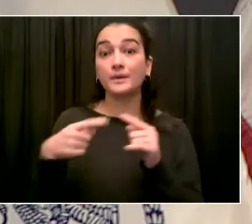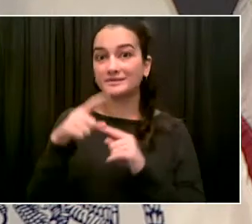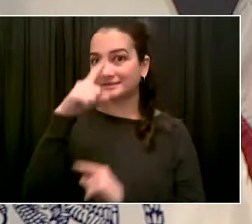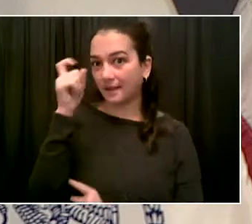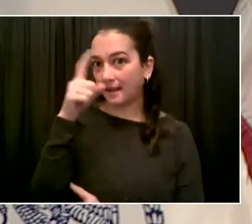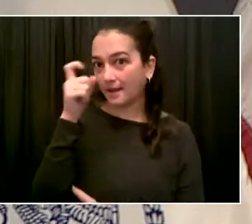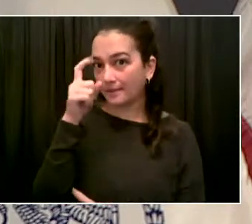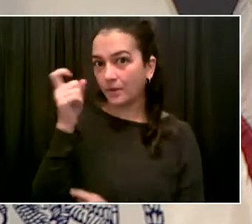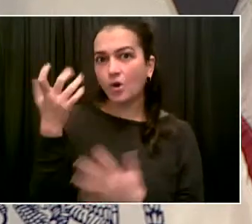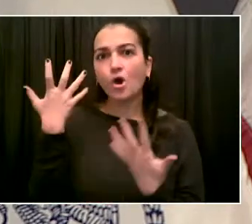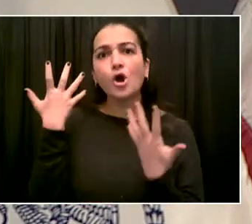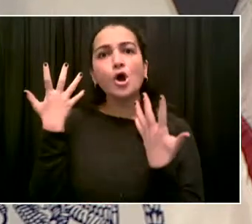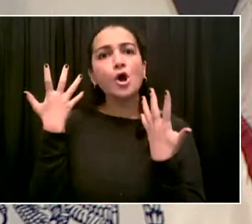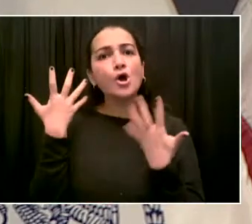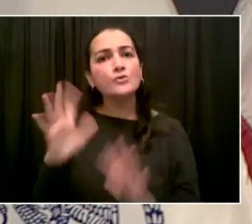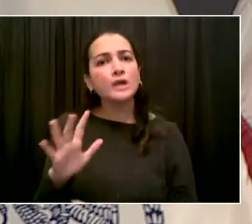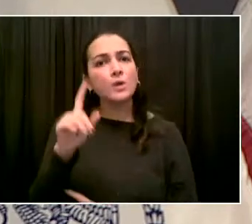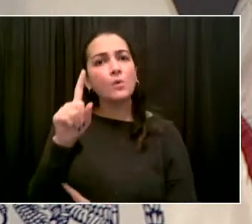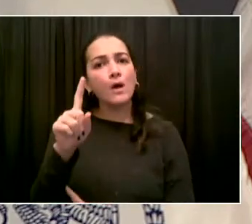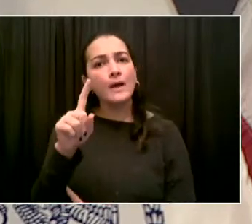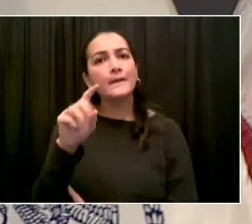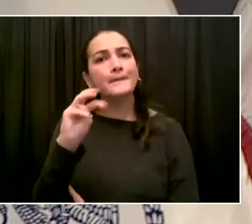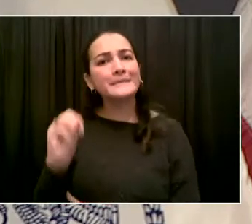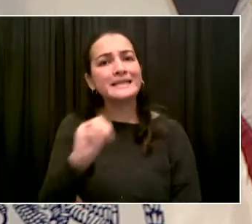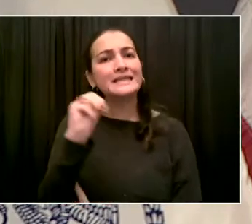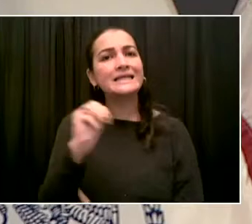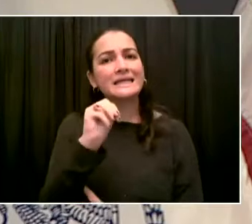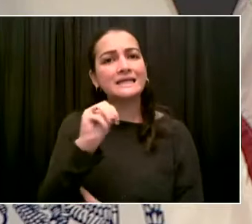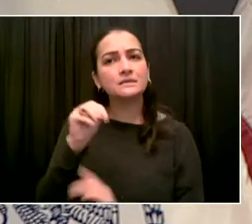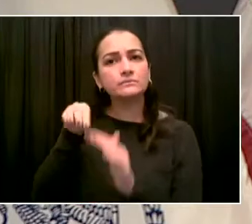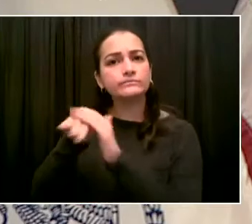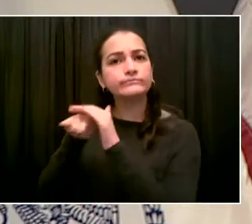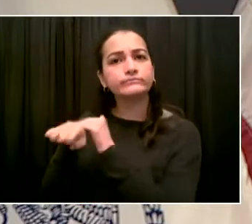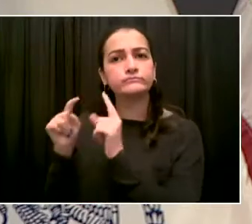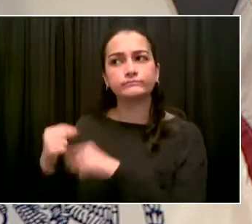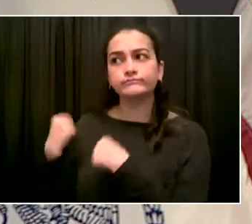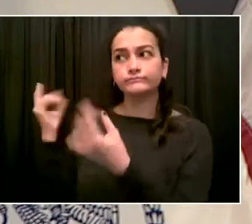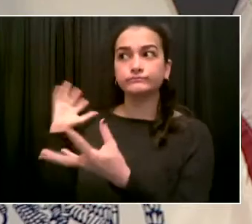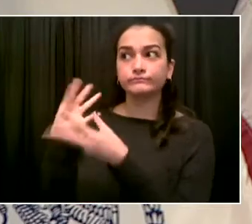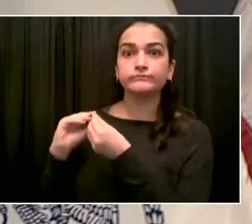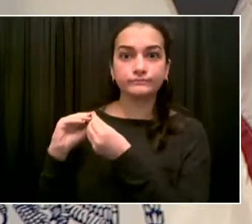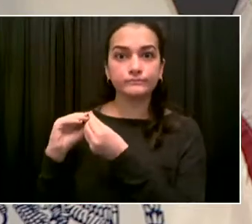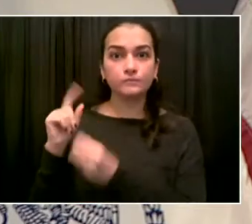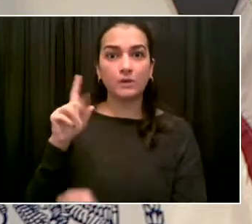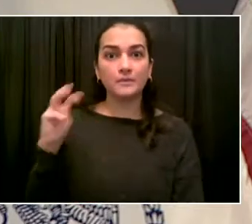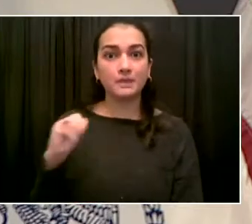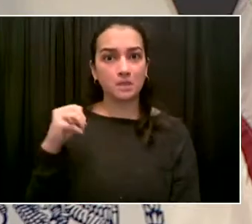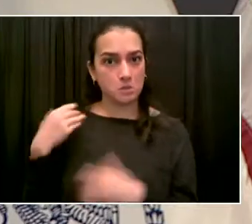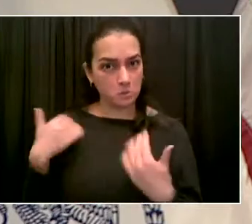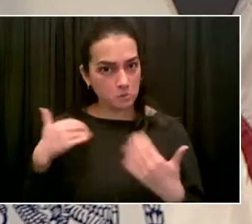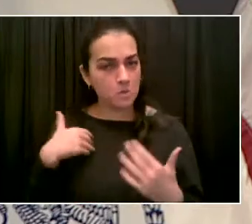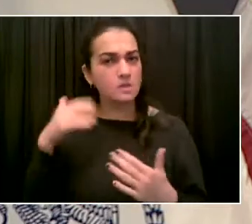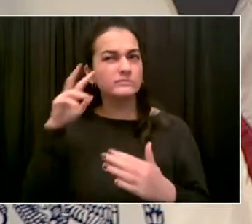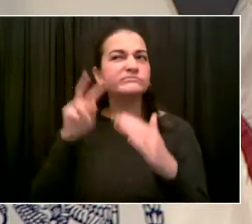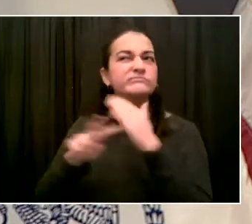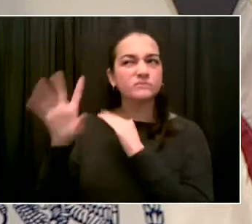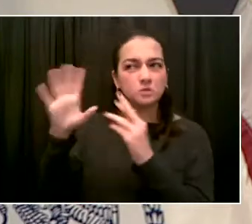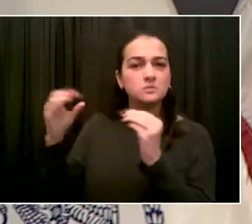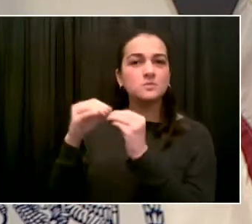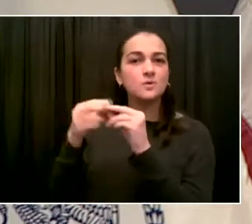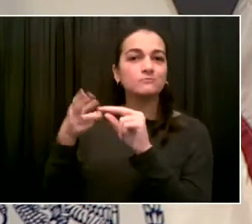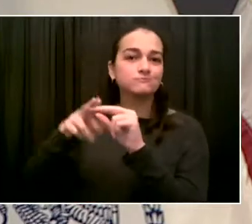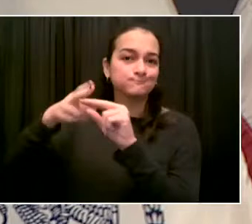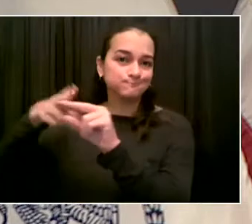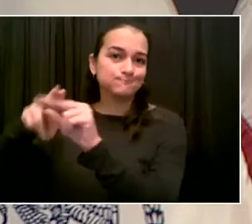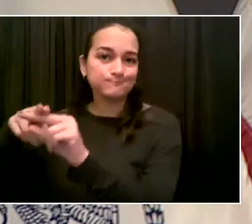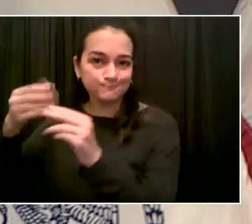I want to give credit to everyone who's been preparing for this day. I'm so excited to see what this will mean. So many people will get their jobs back